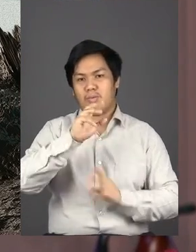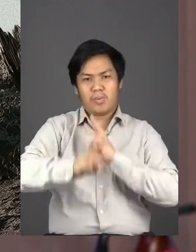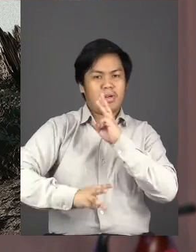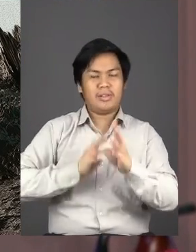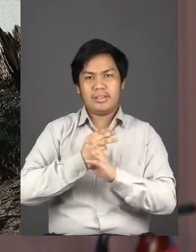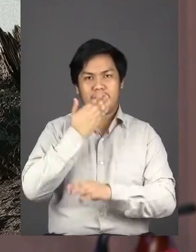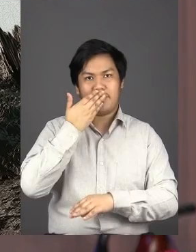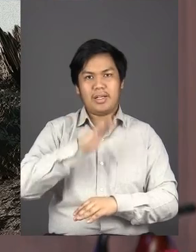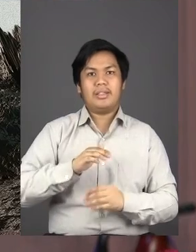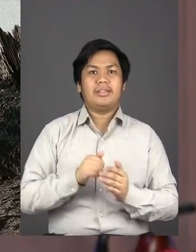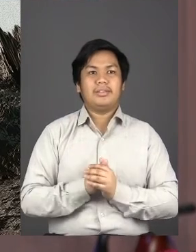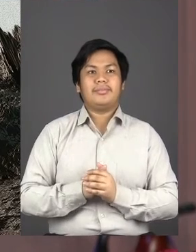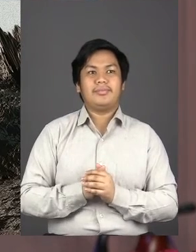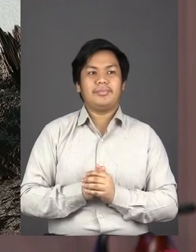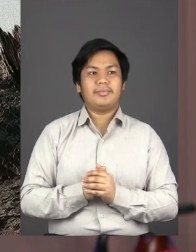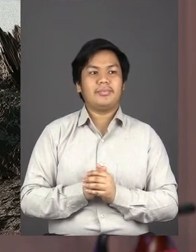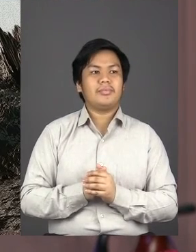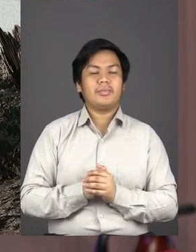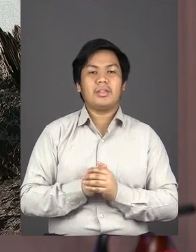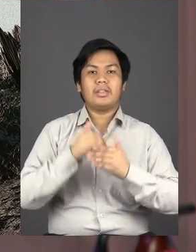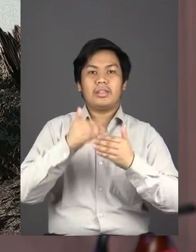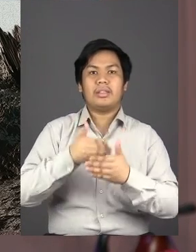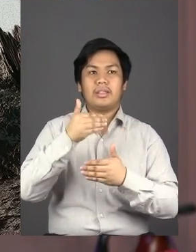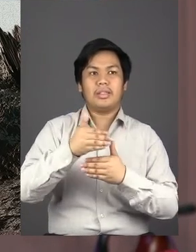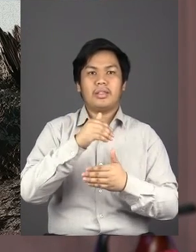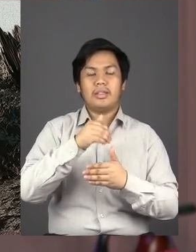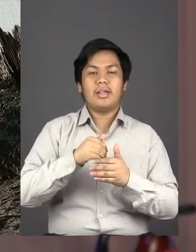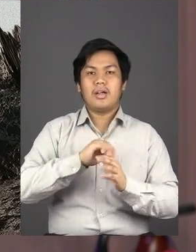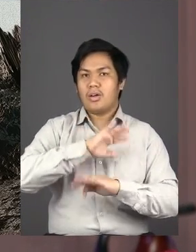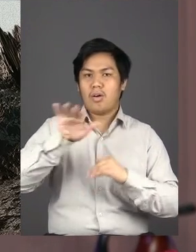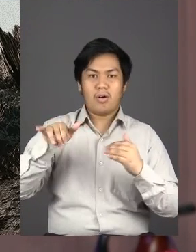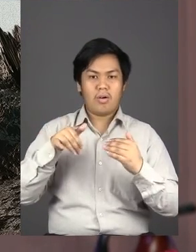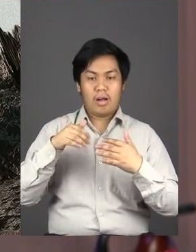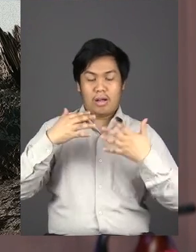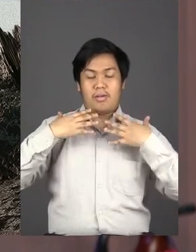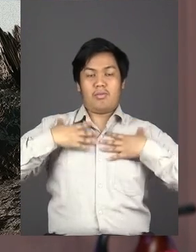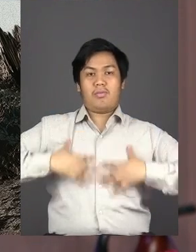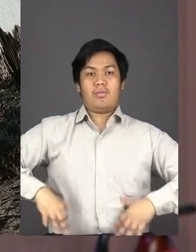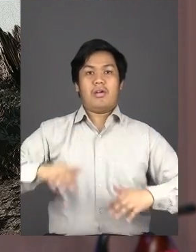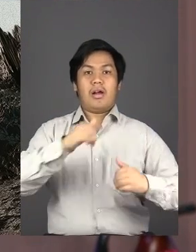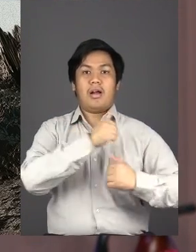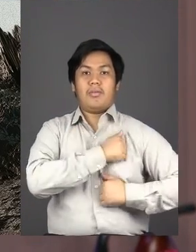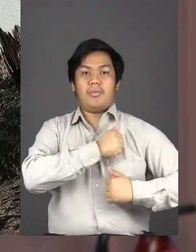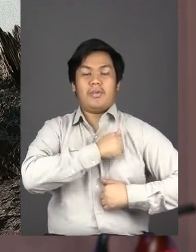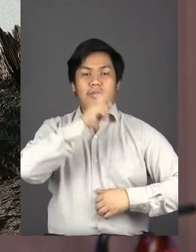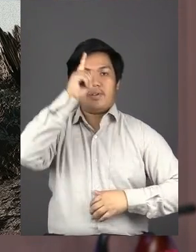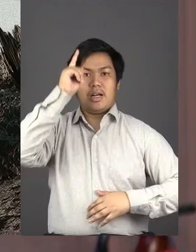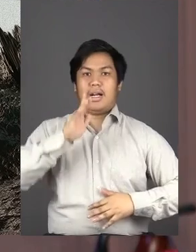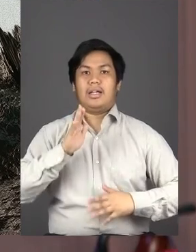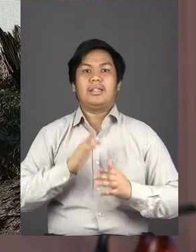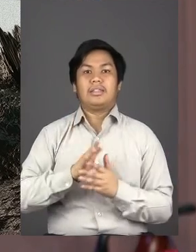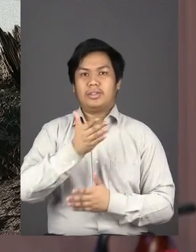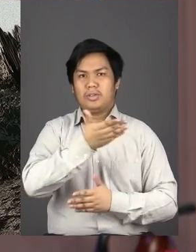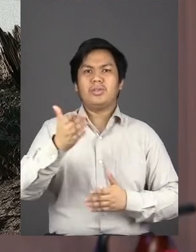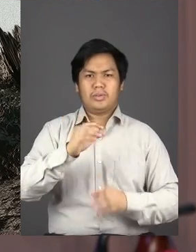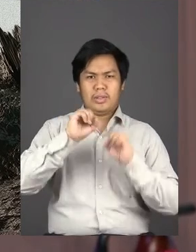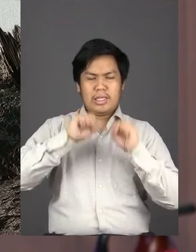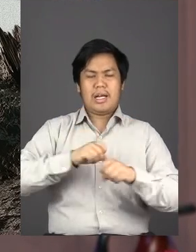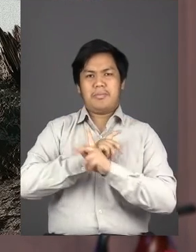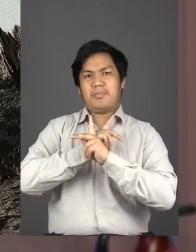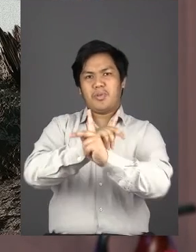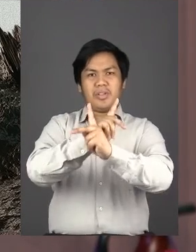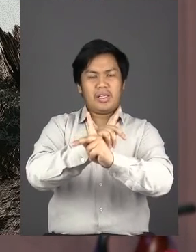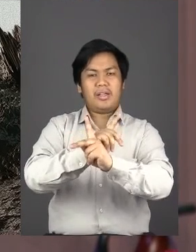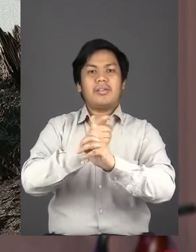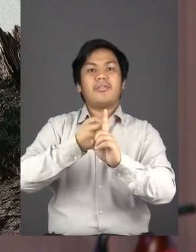Sa Ephesians 6:13, sasabihin niya later on, therefore take up the whole armor of God, that you may be able to withstand in the evil